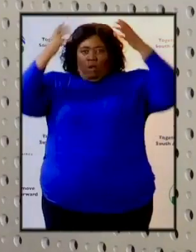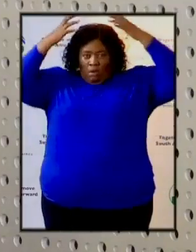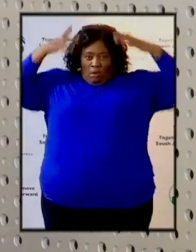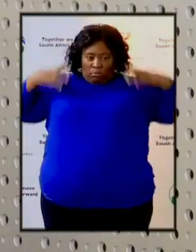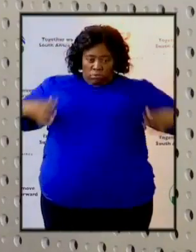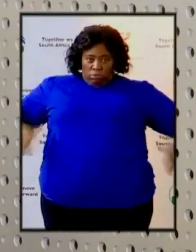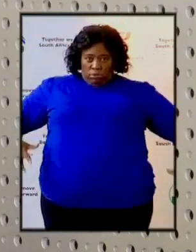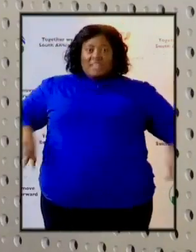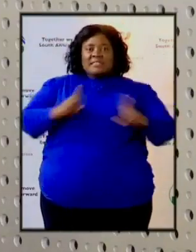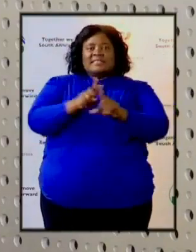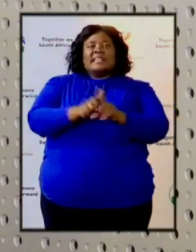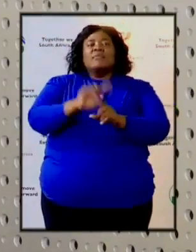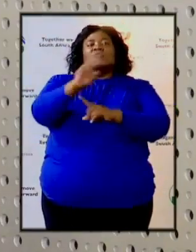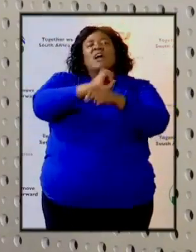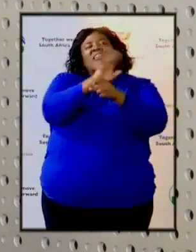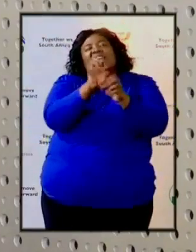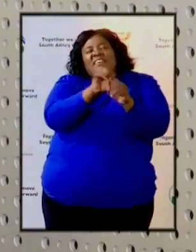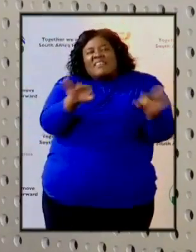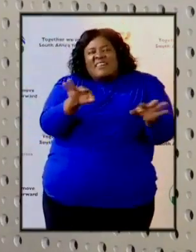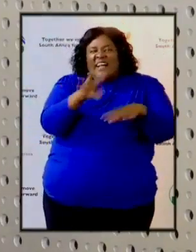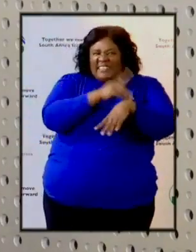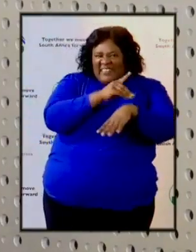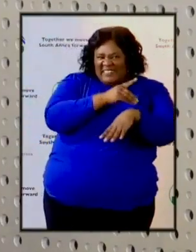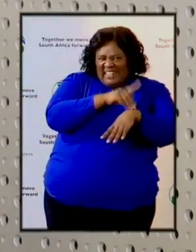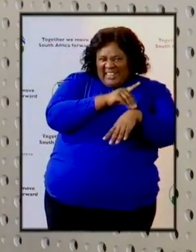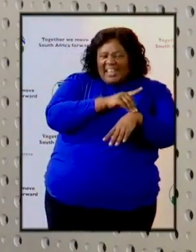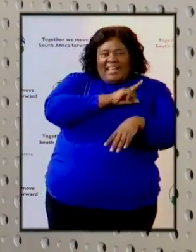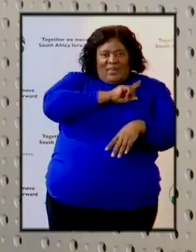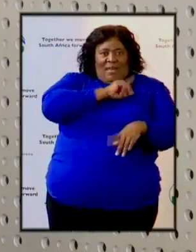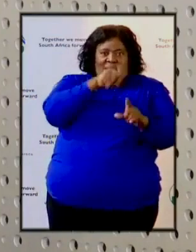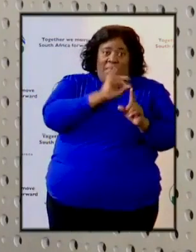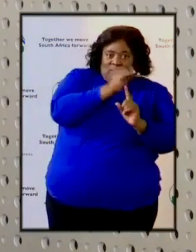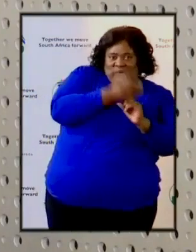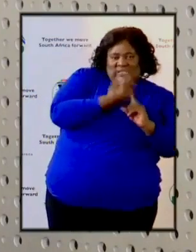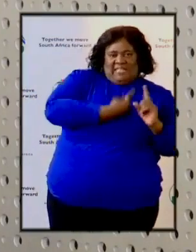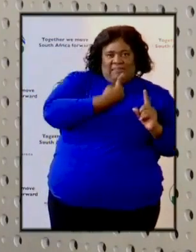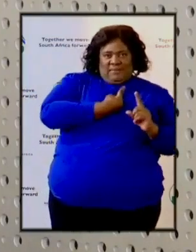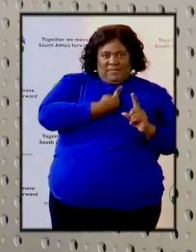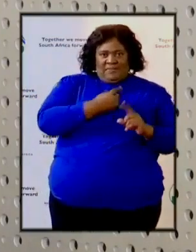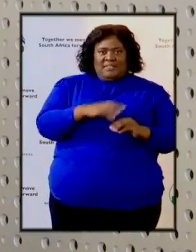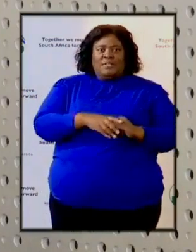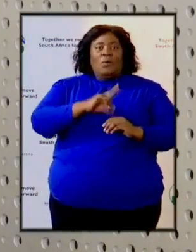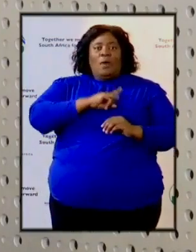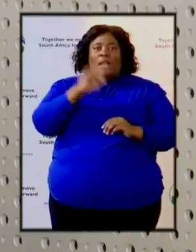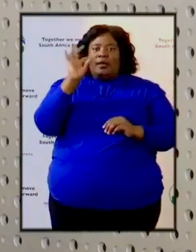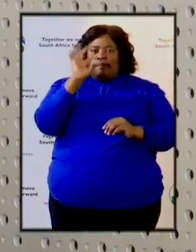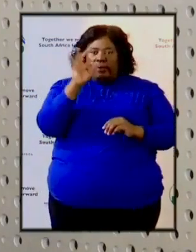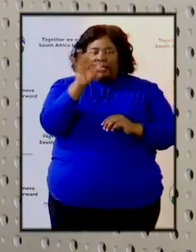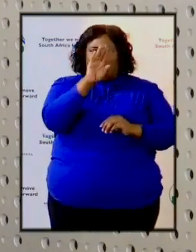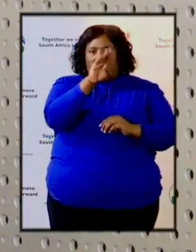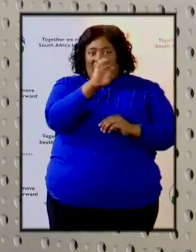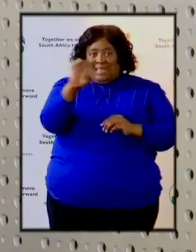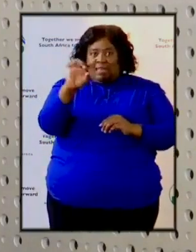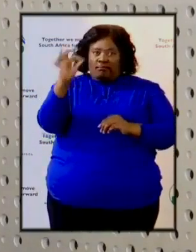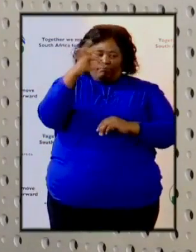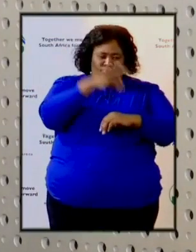for COVID-19 because they must protect themselves so that they are not stung by the bees. We're also going to make sure that